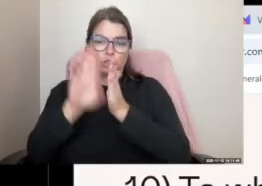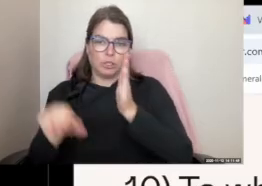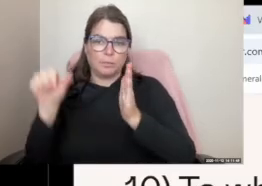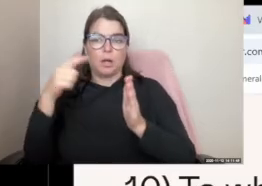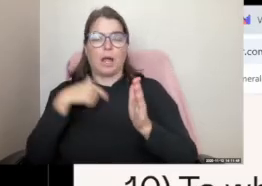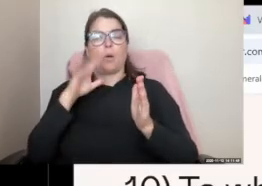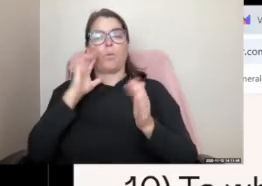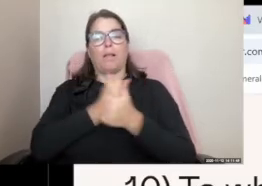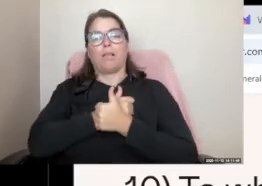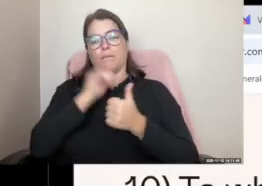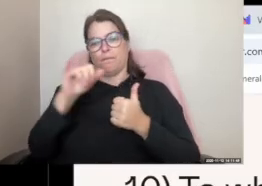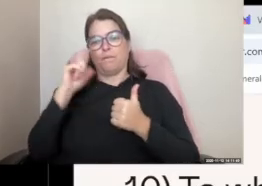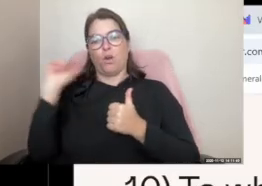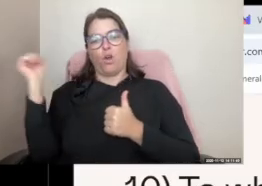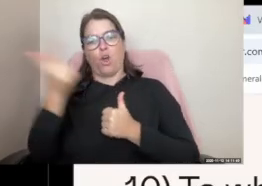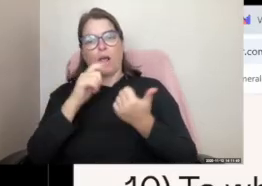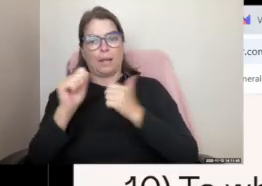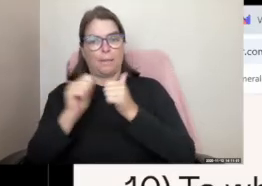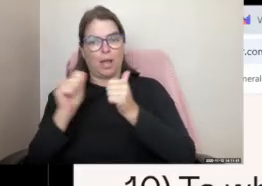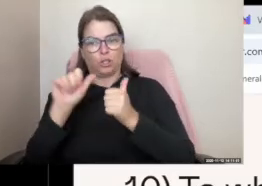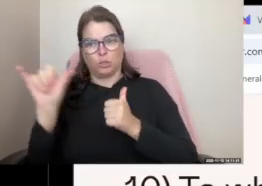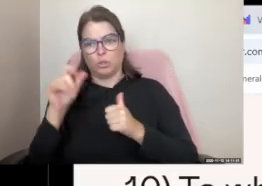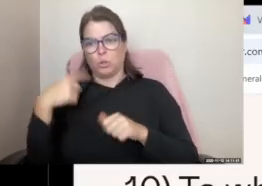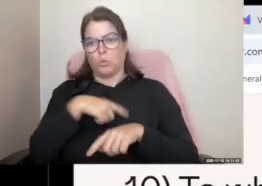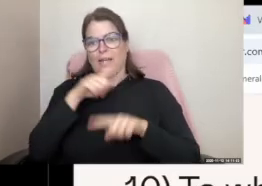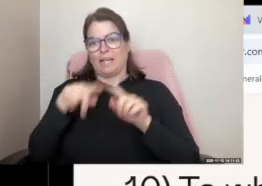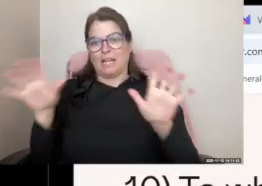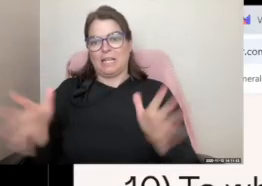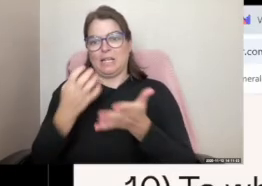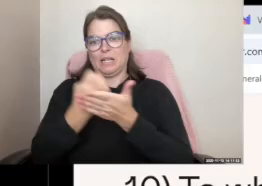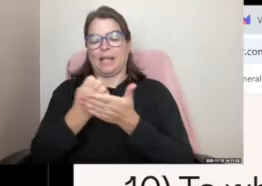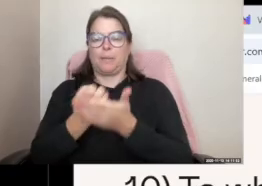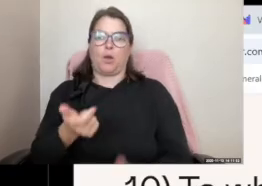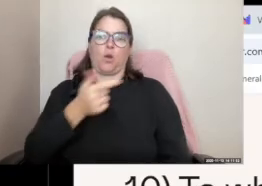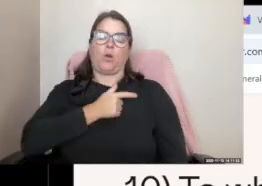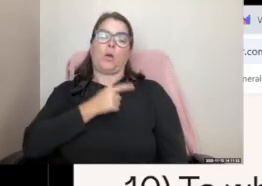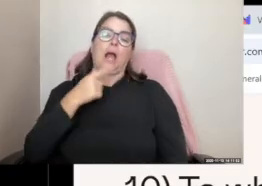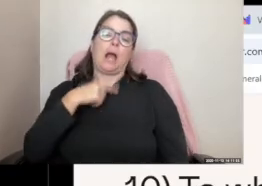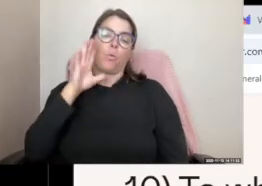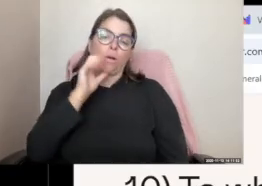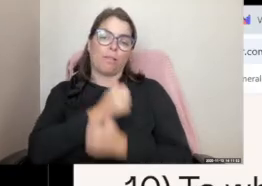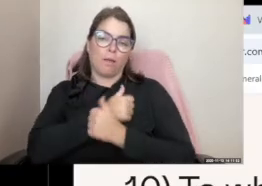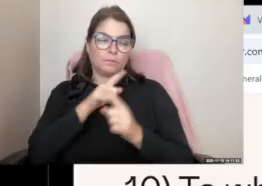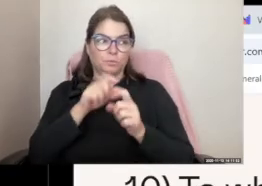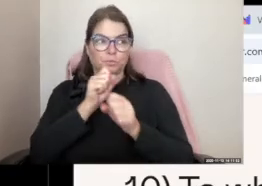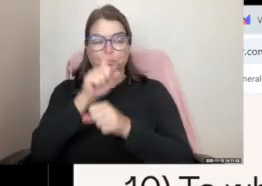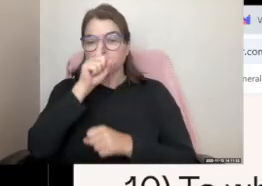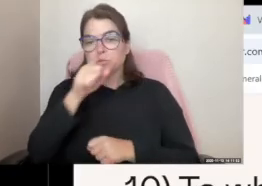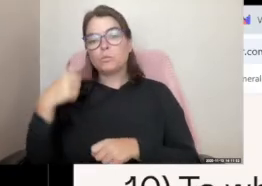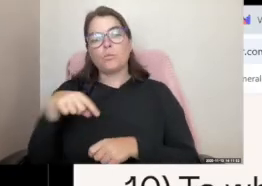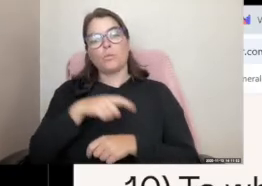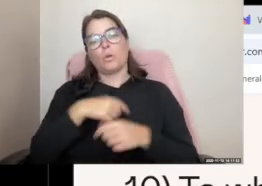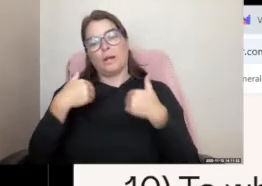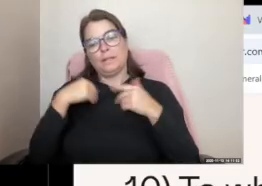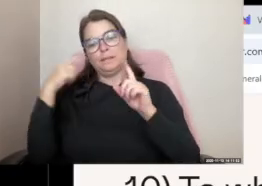the cost of our own batteries, right now we're darn near close to a diesel equivalent. Give us 2 years of R&D, we'll be cheaper.